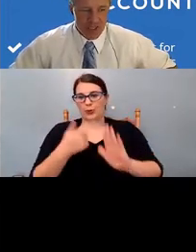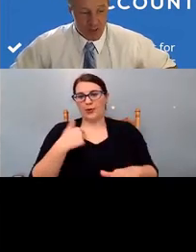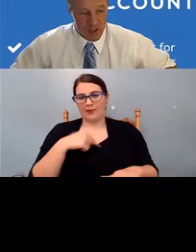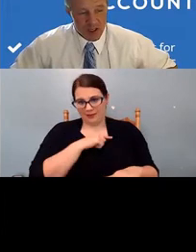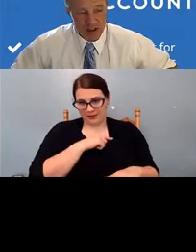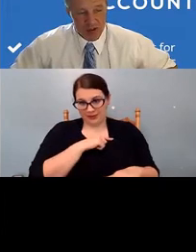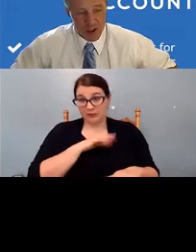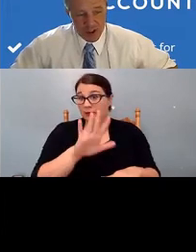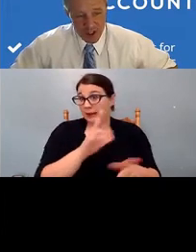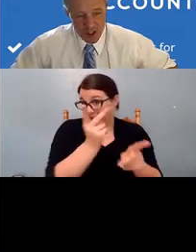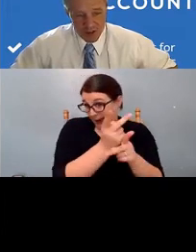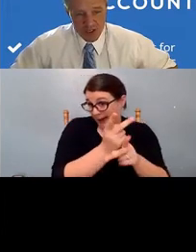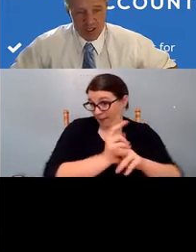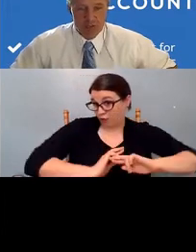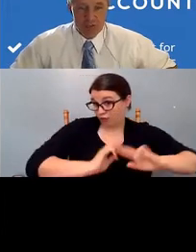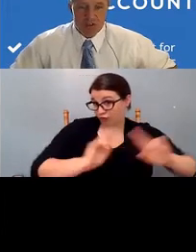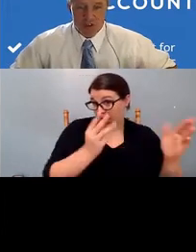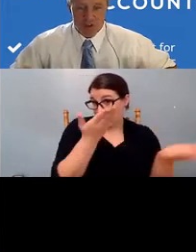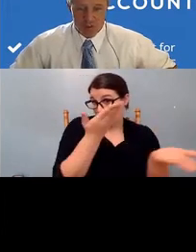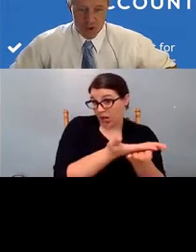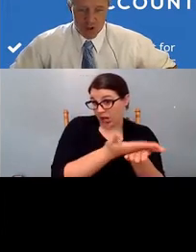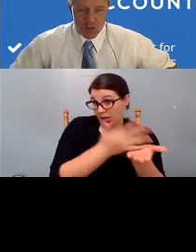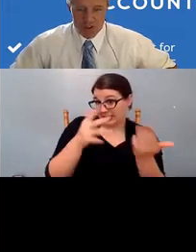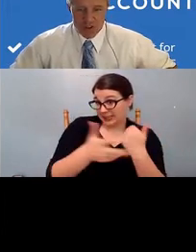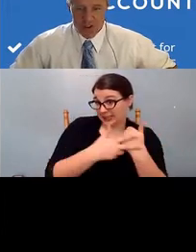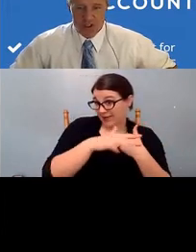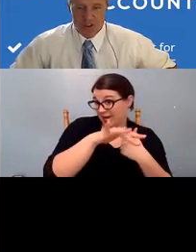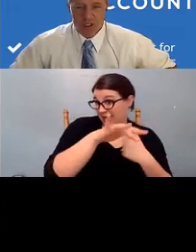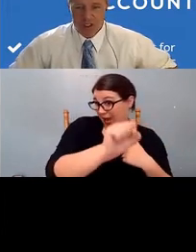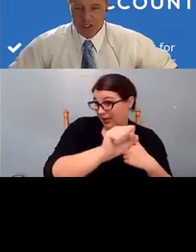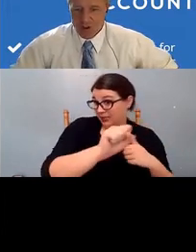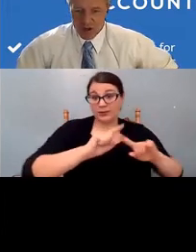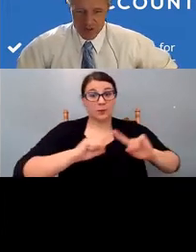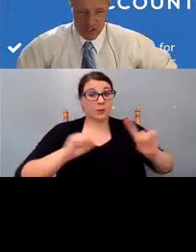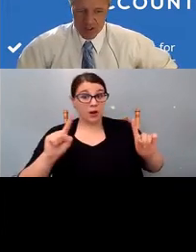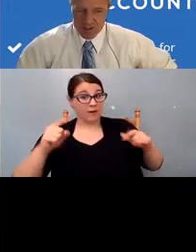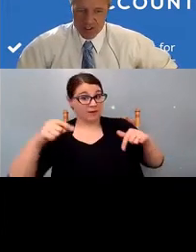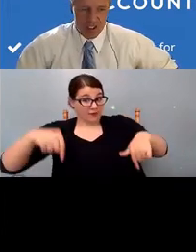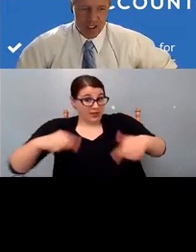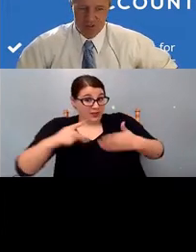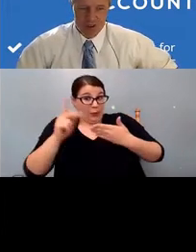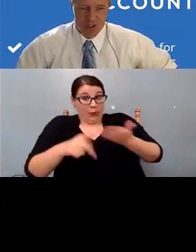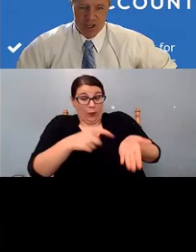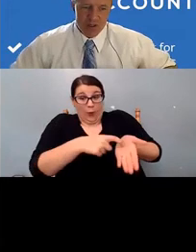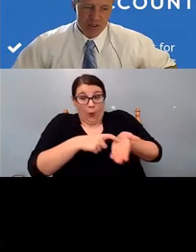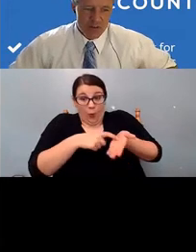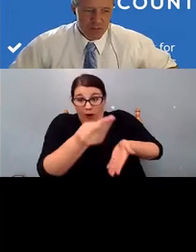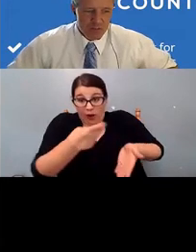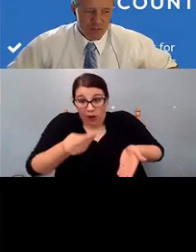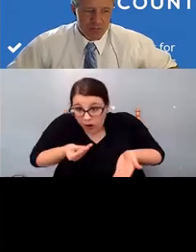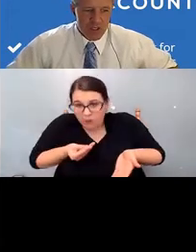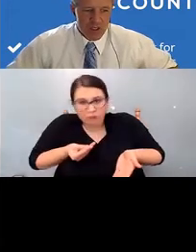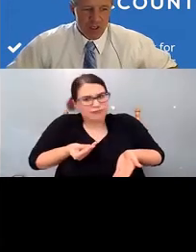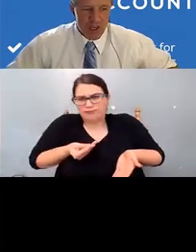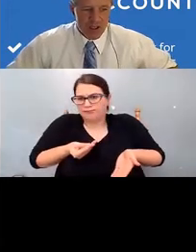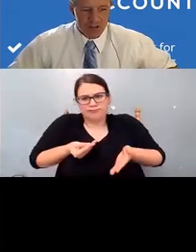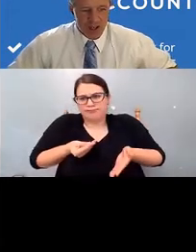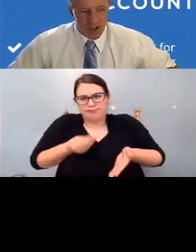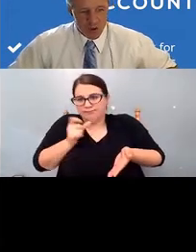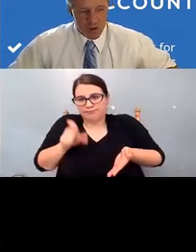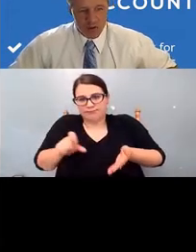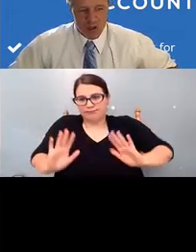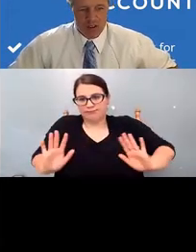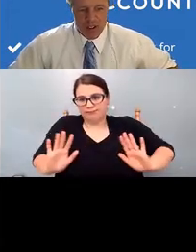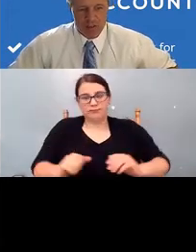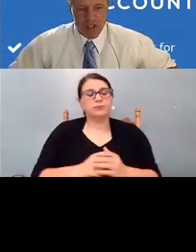us. Keep it on hand for yourself, but as far as our program's concerned, you don't have to give us any of those documents. And then the